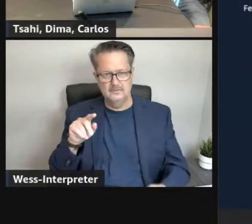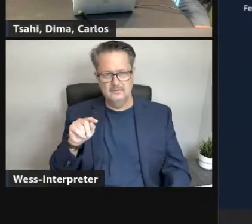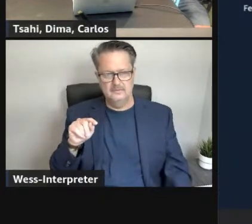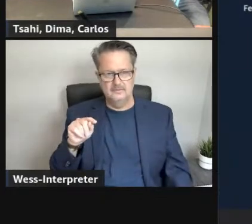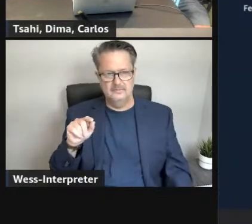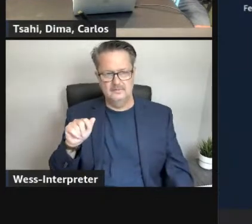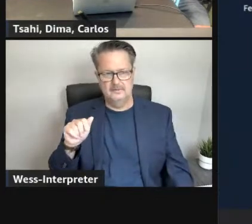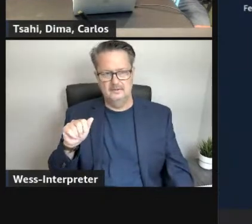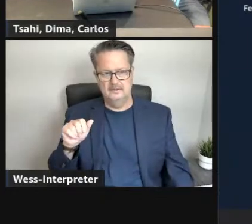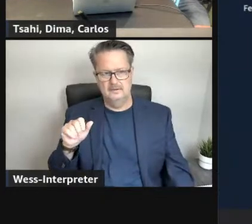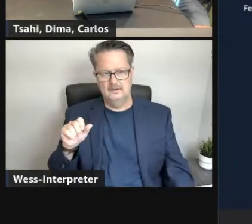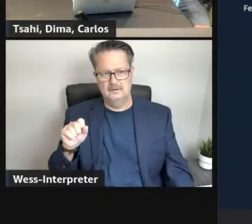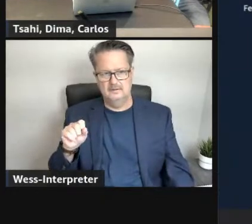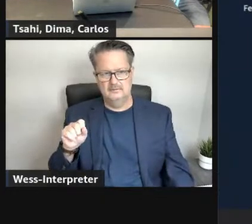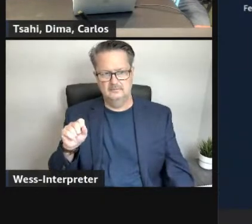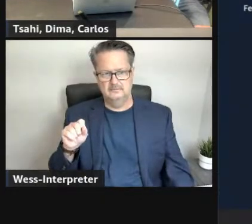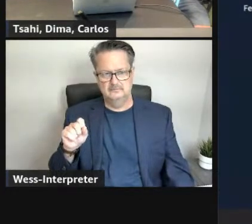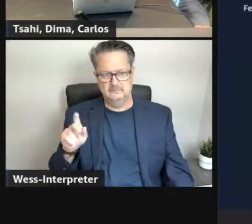so